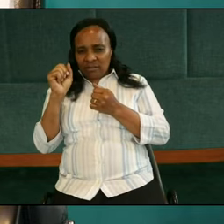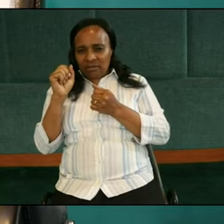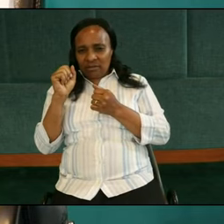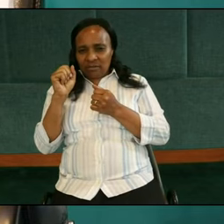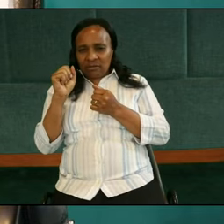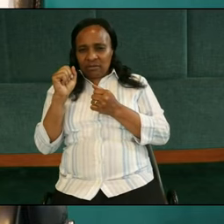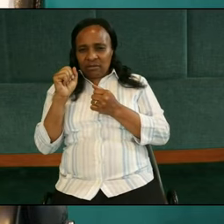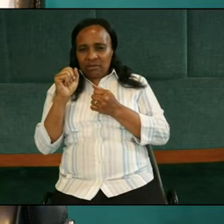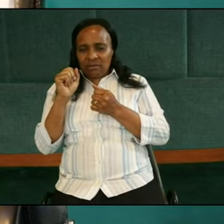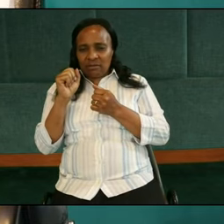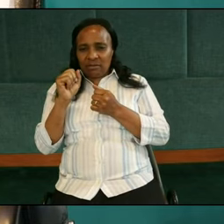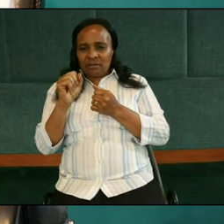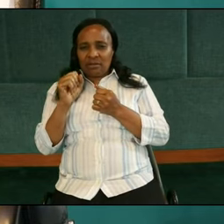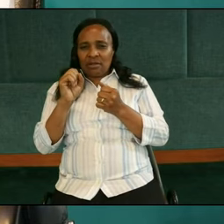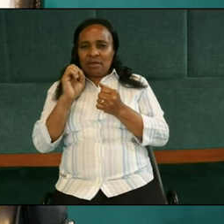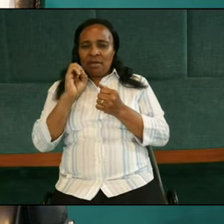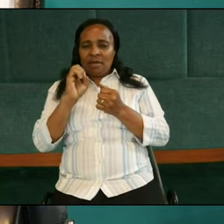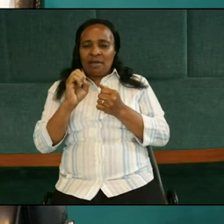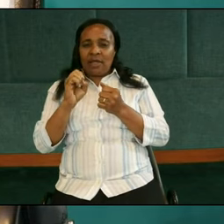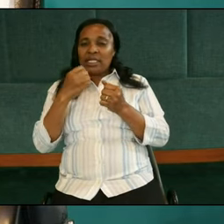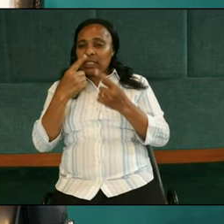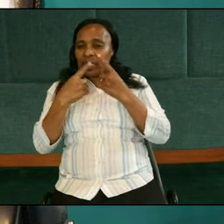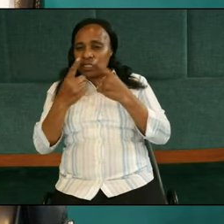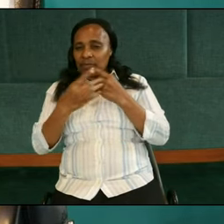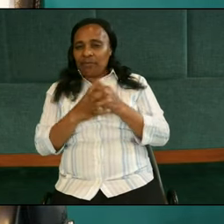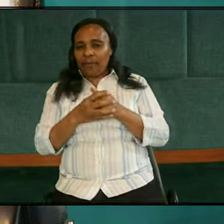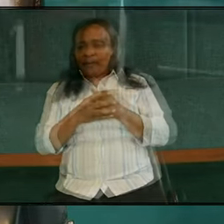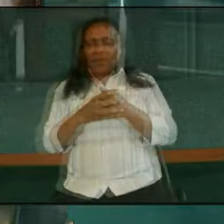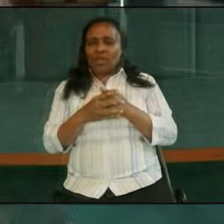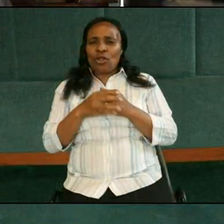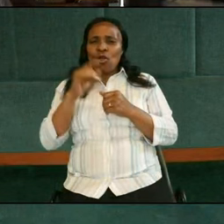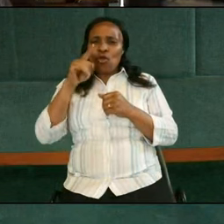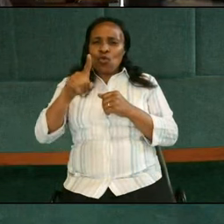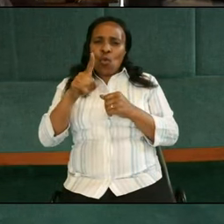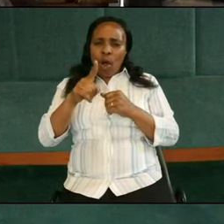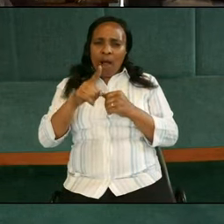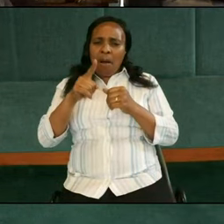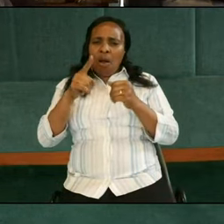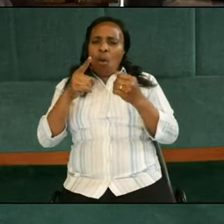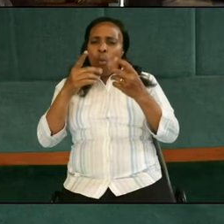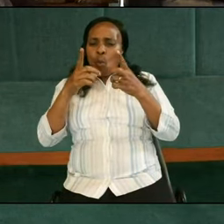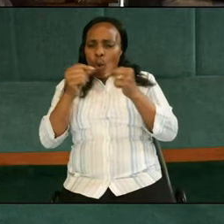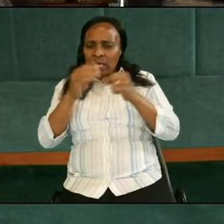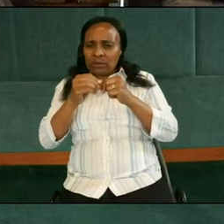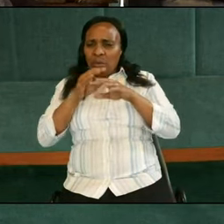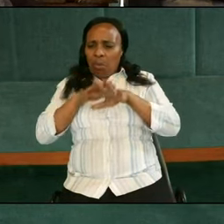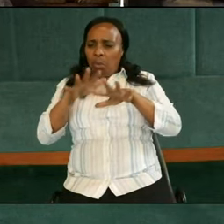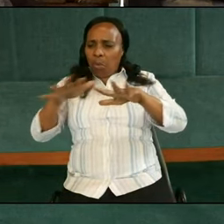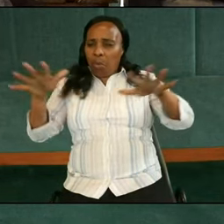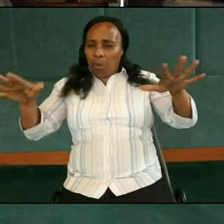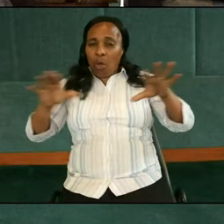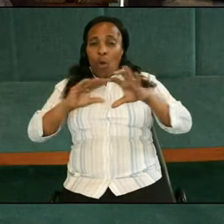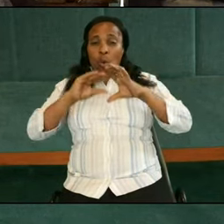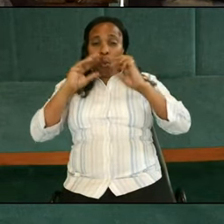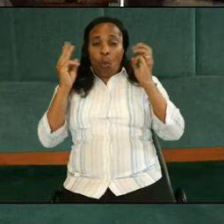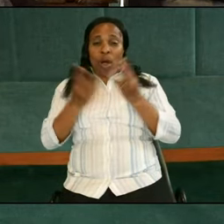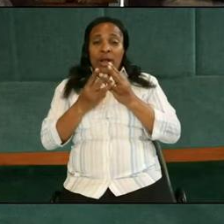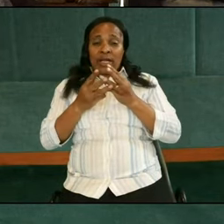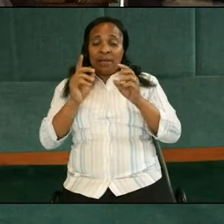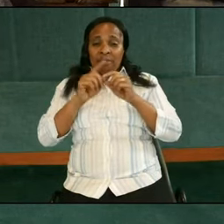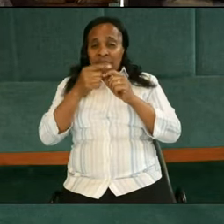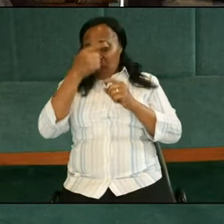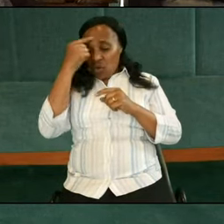us. It's in the punchlines as well. Yeah, and it says that, and your fame spread among the nations on account of your beauty, because the